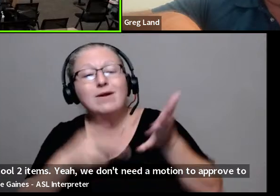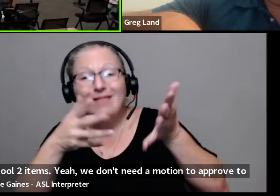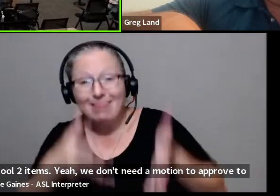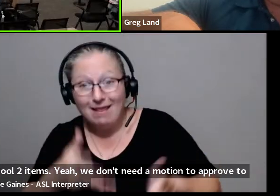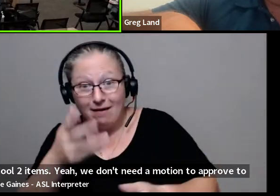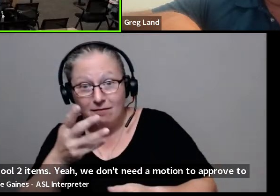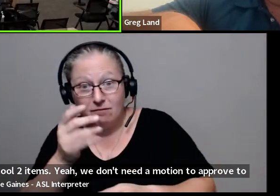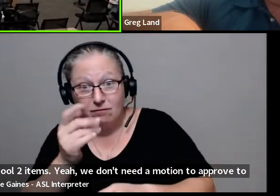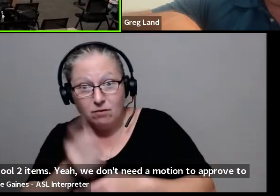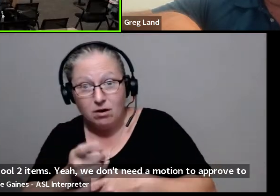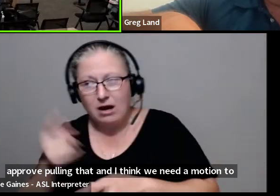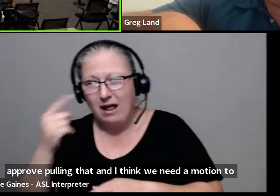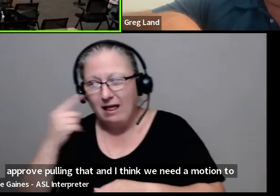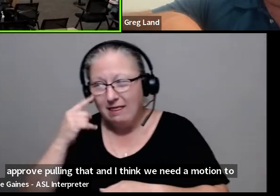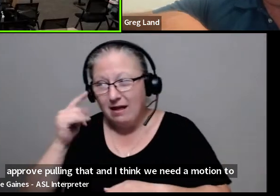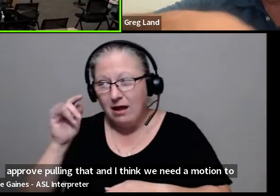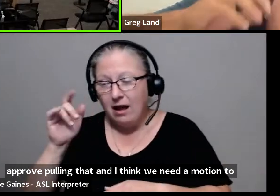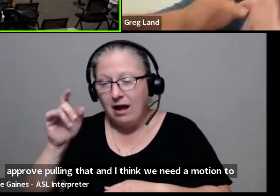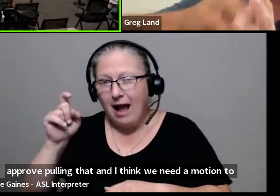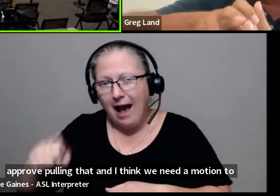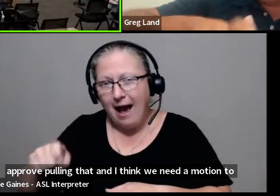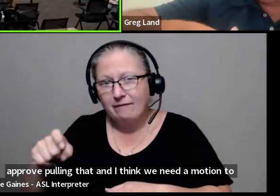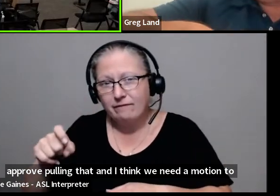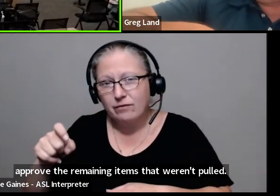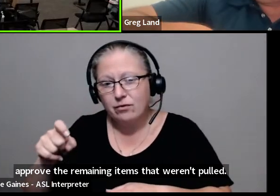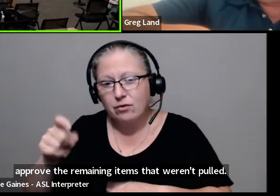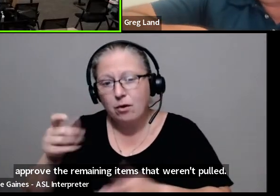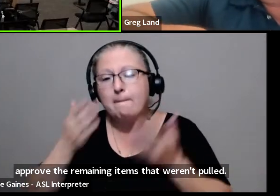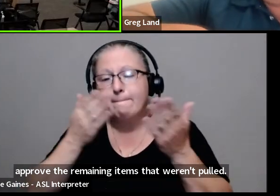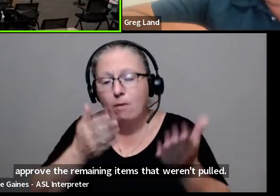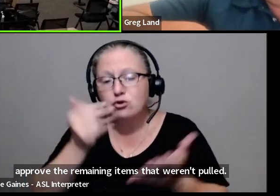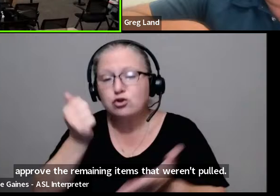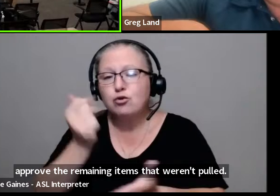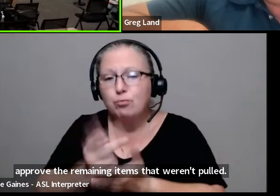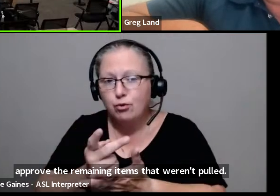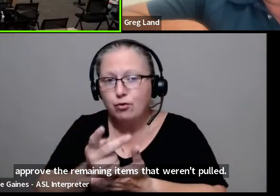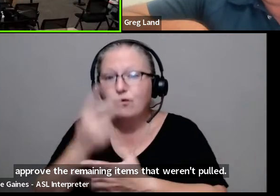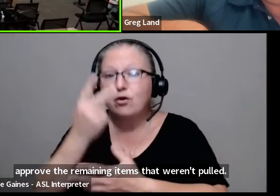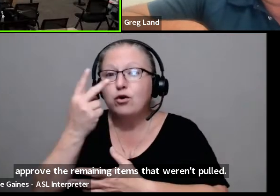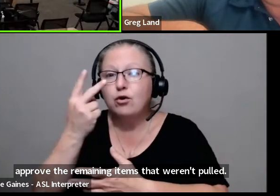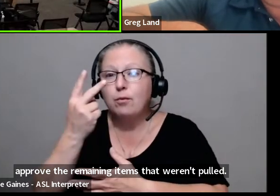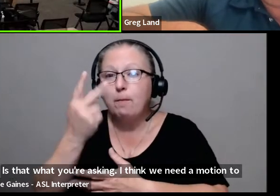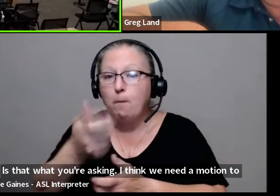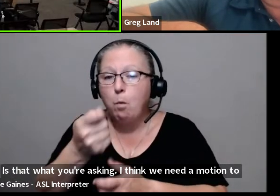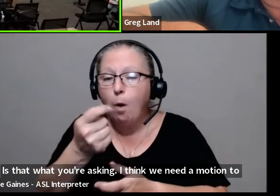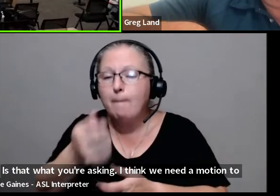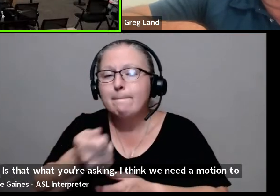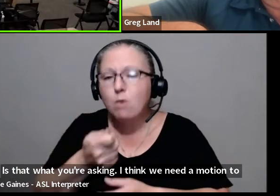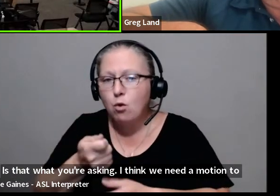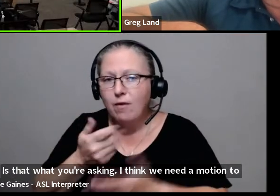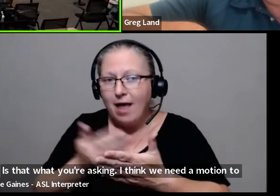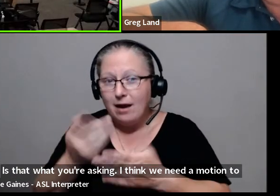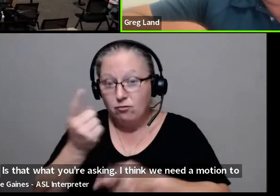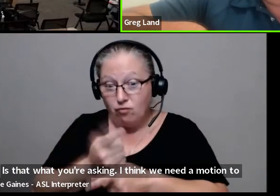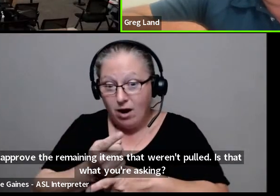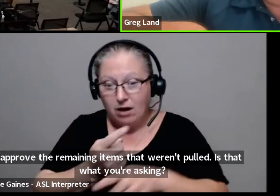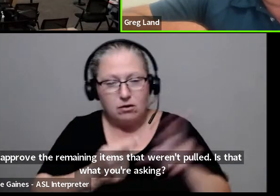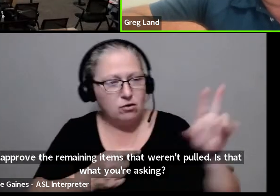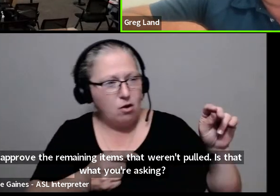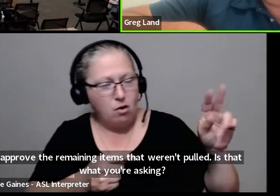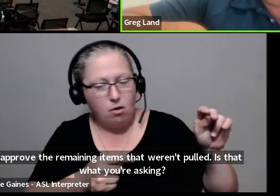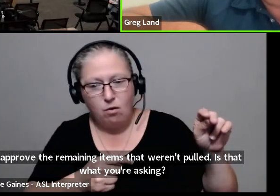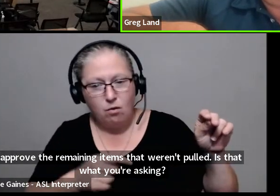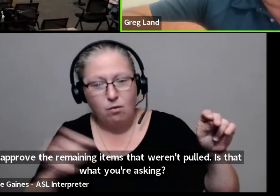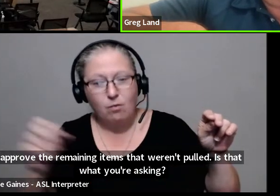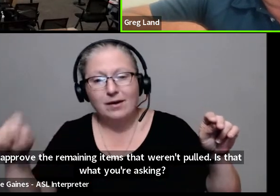you're asking? Yeah, but I think we also have to make a motion to approve the pulling of the items too, right? No, we Yep. No,